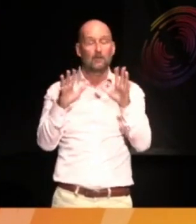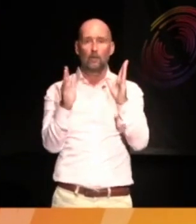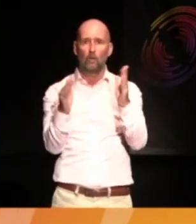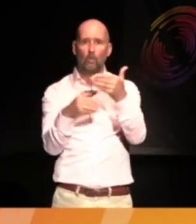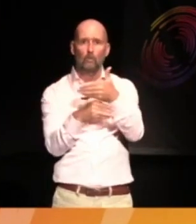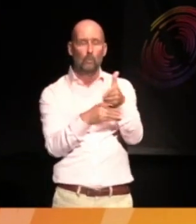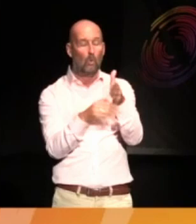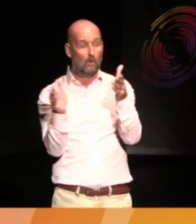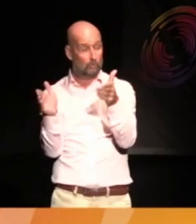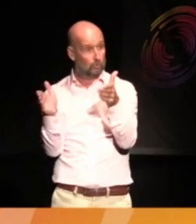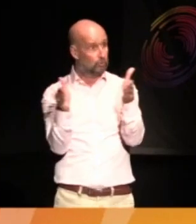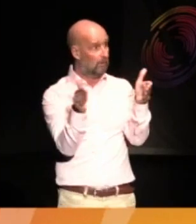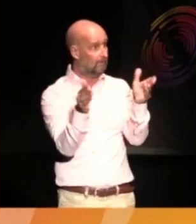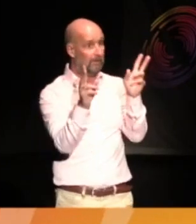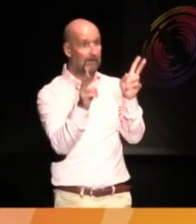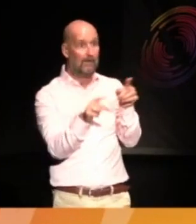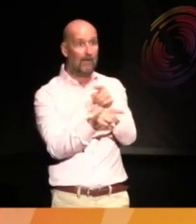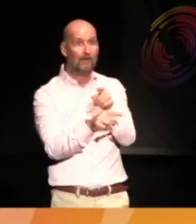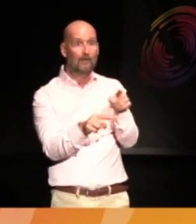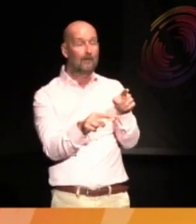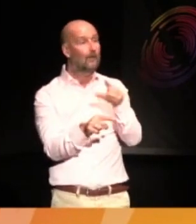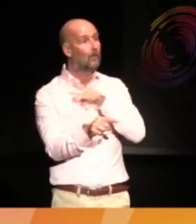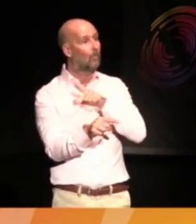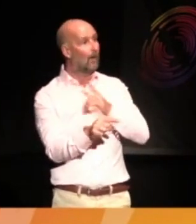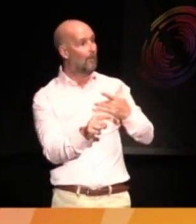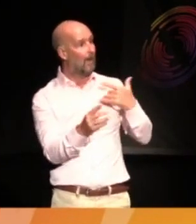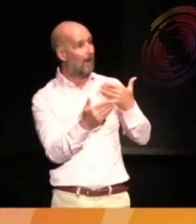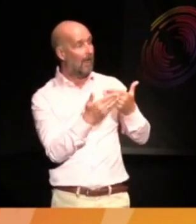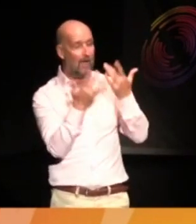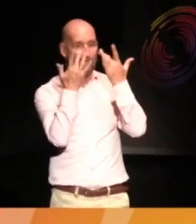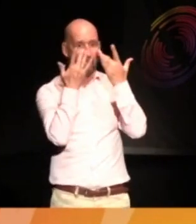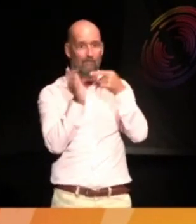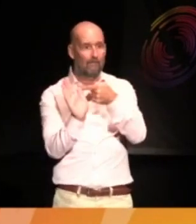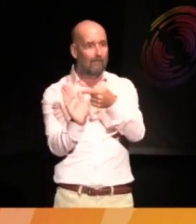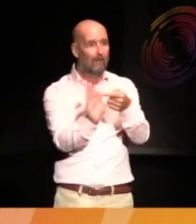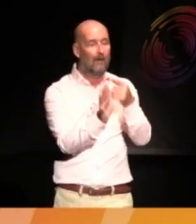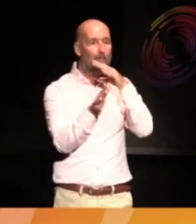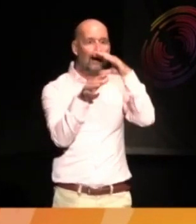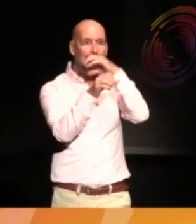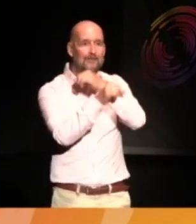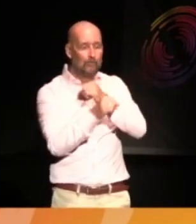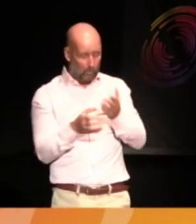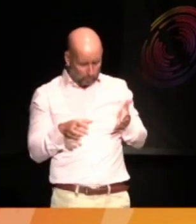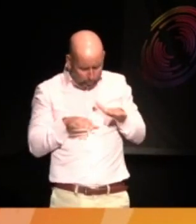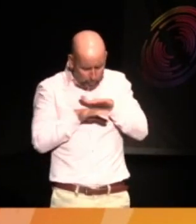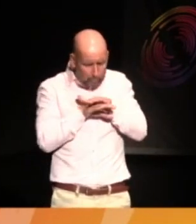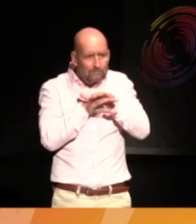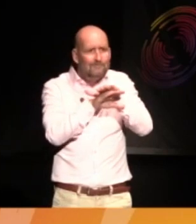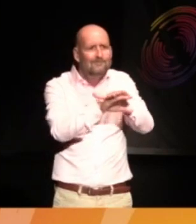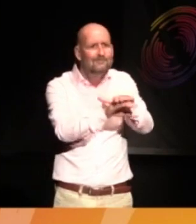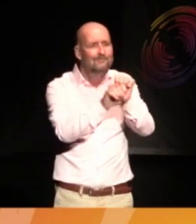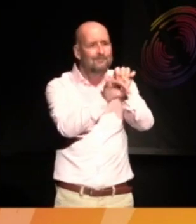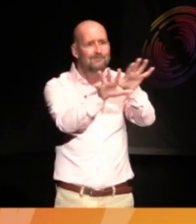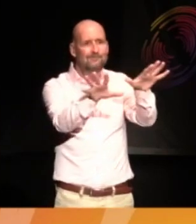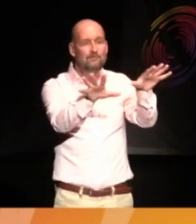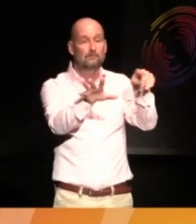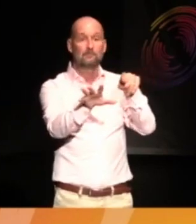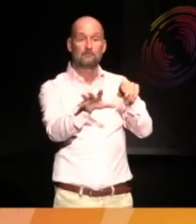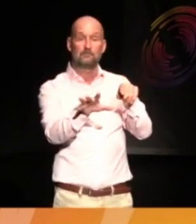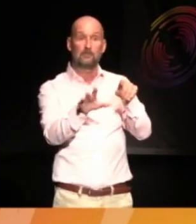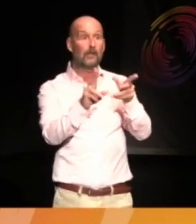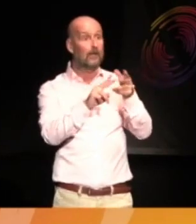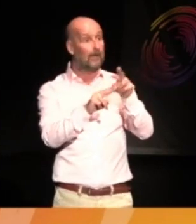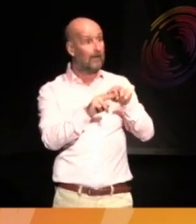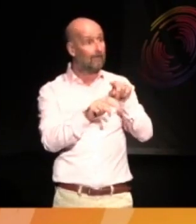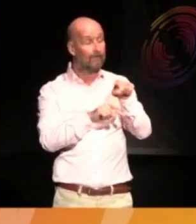again. The aerial prints of my life expose all the secrets I wanted to hide. If this were a